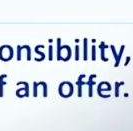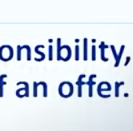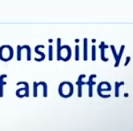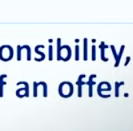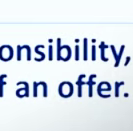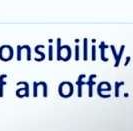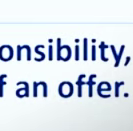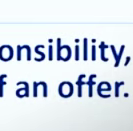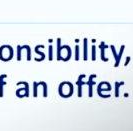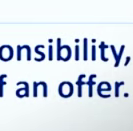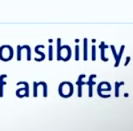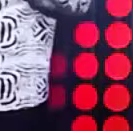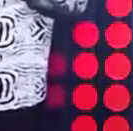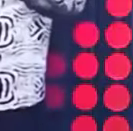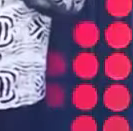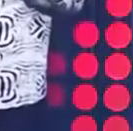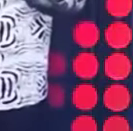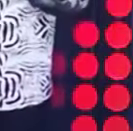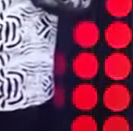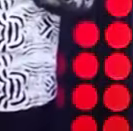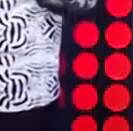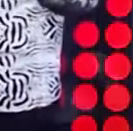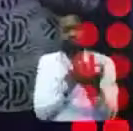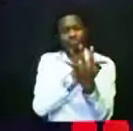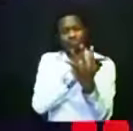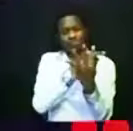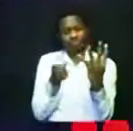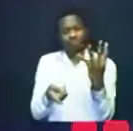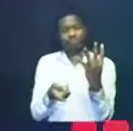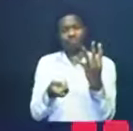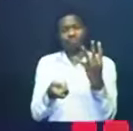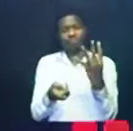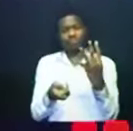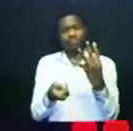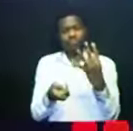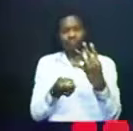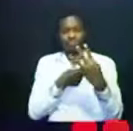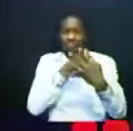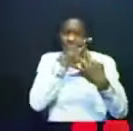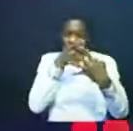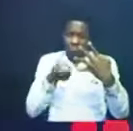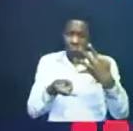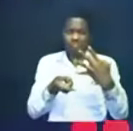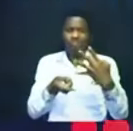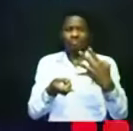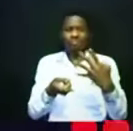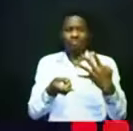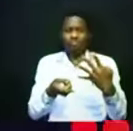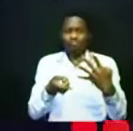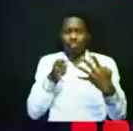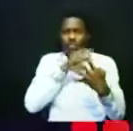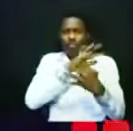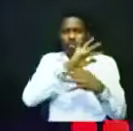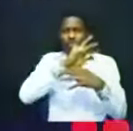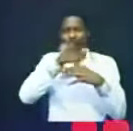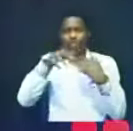you, undertake the responsibility associated with it, the